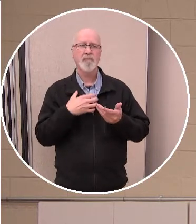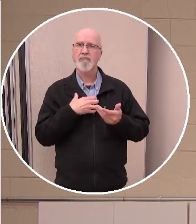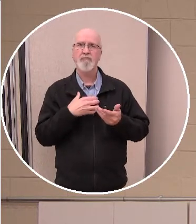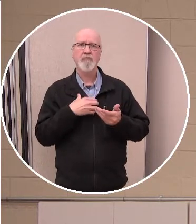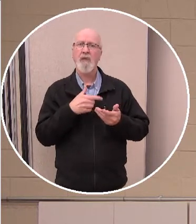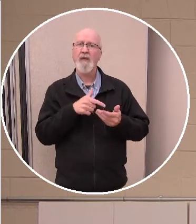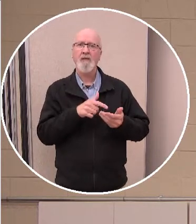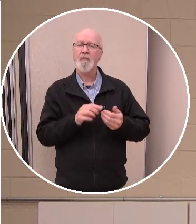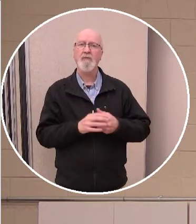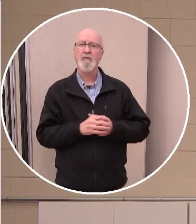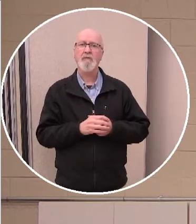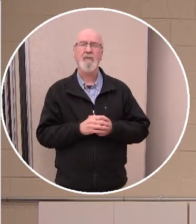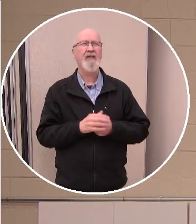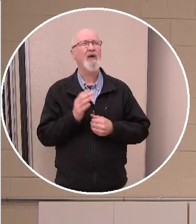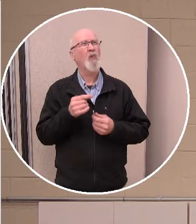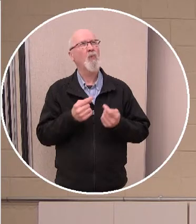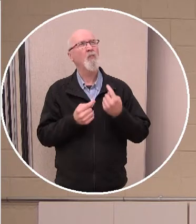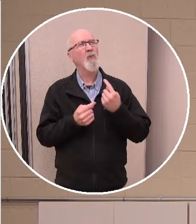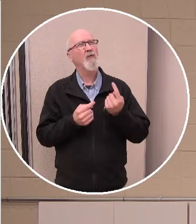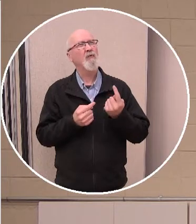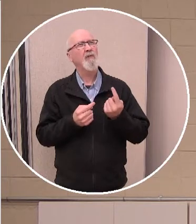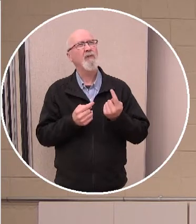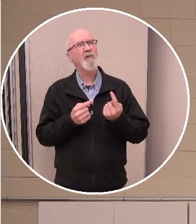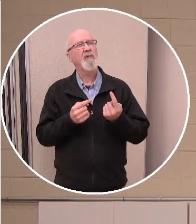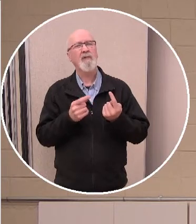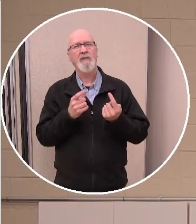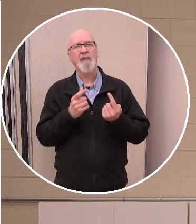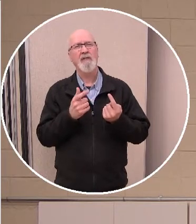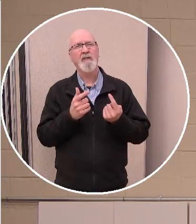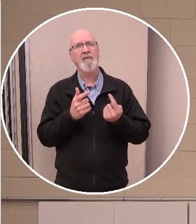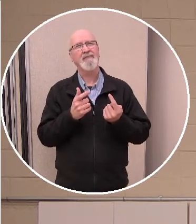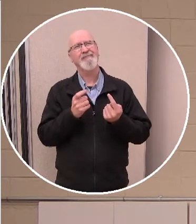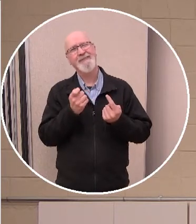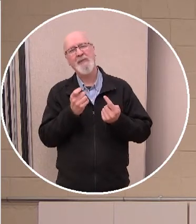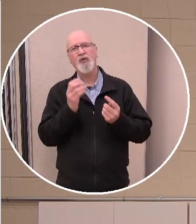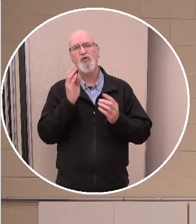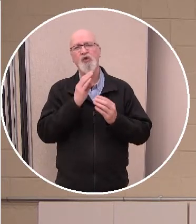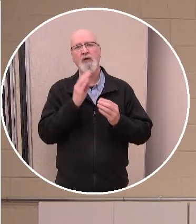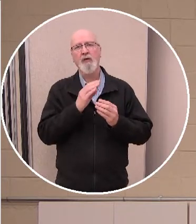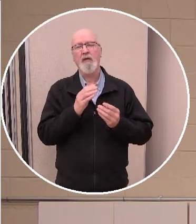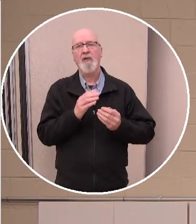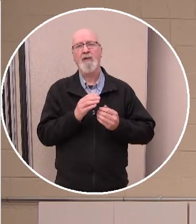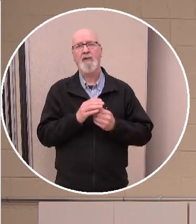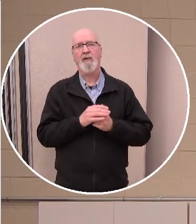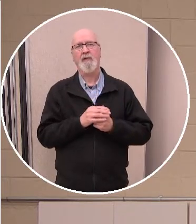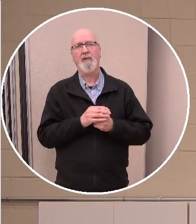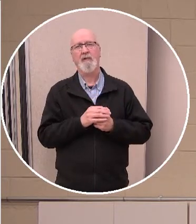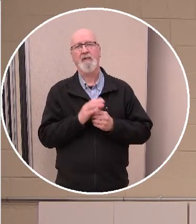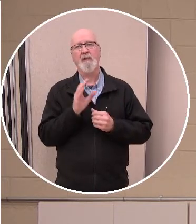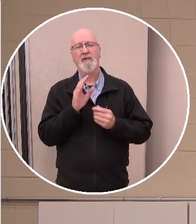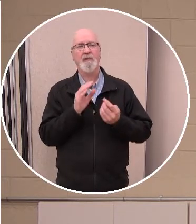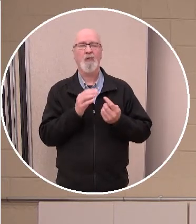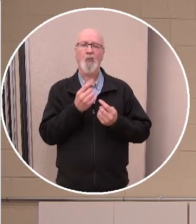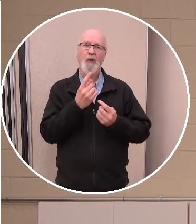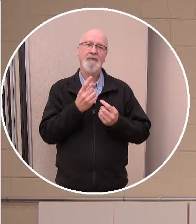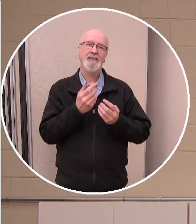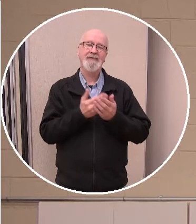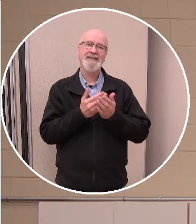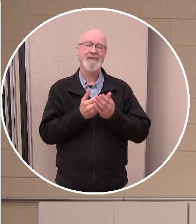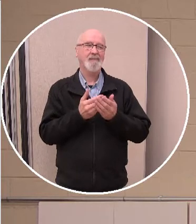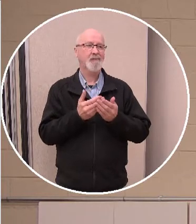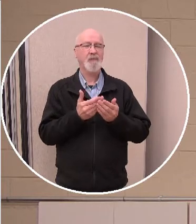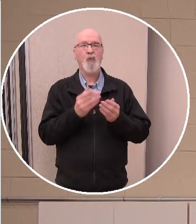all. The only concern was, and a concern we expected and agreed with, a general financial concern for the state of the